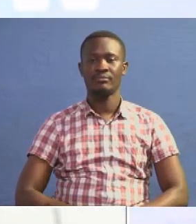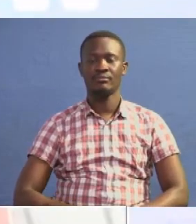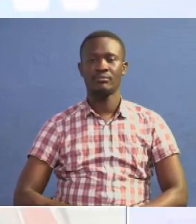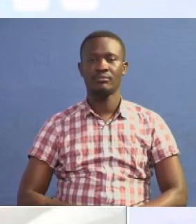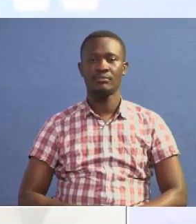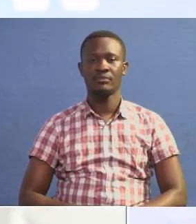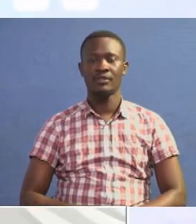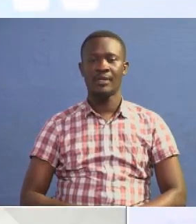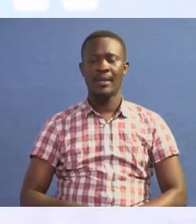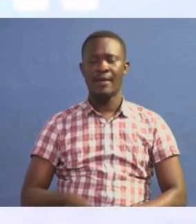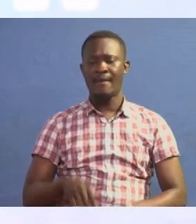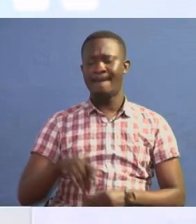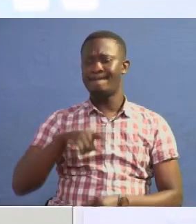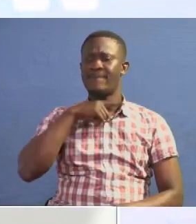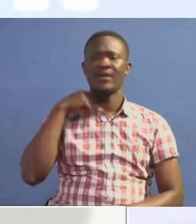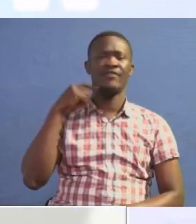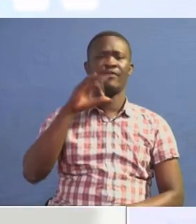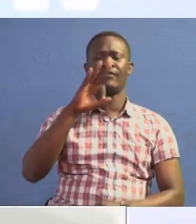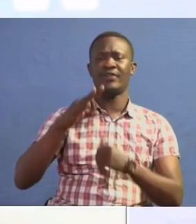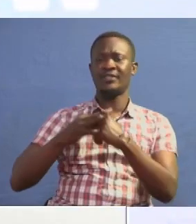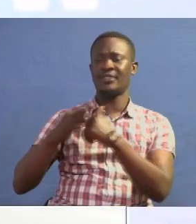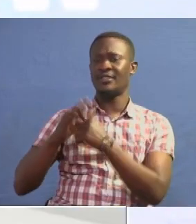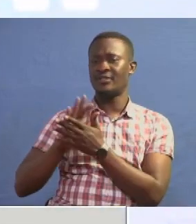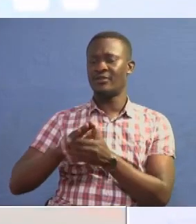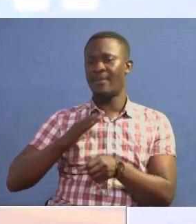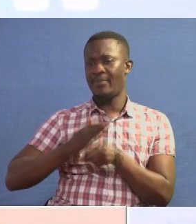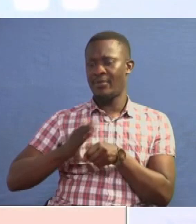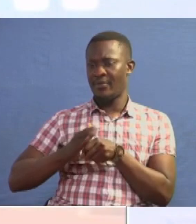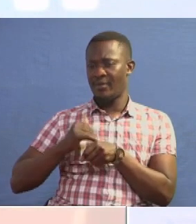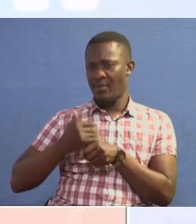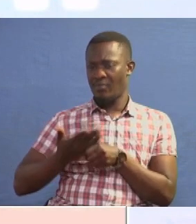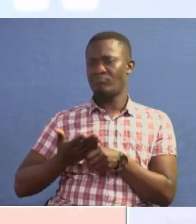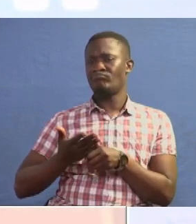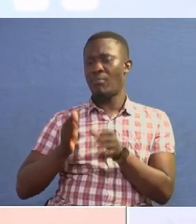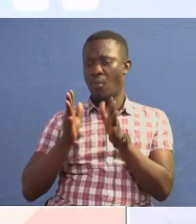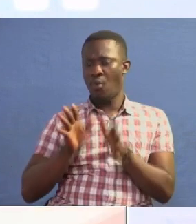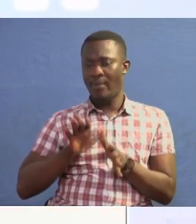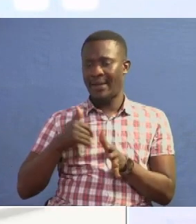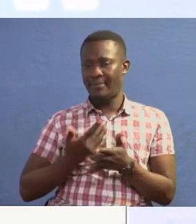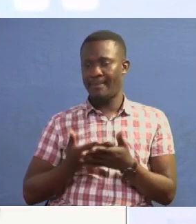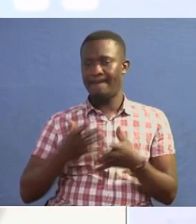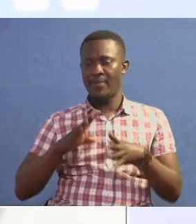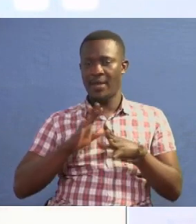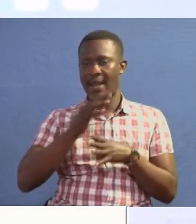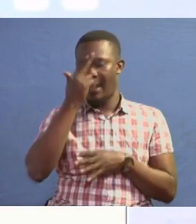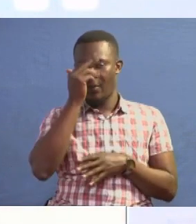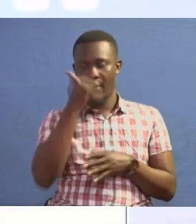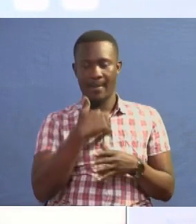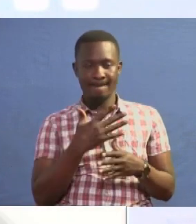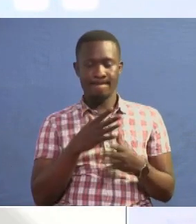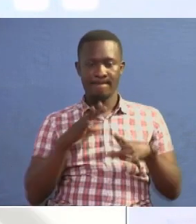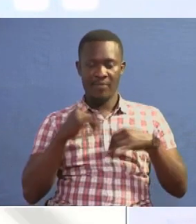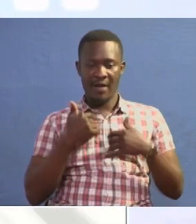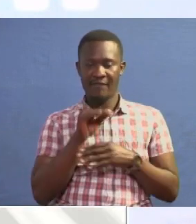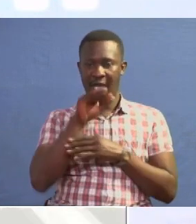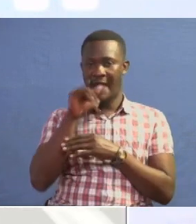Following the murder of a 38-year-old vegetable vendor in Narok town, residents have been asked to collaborate with the security